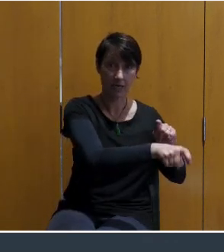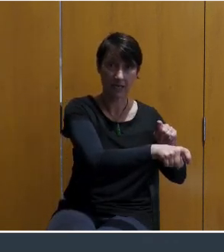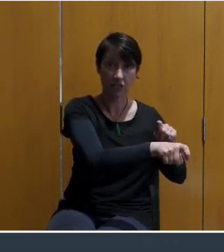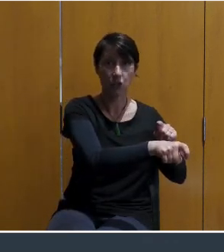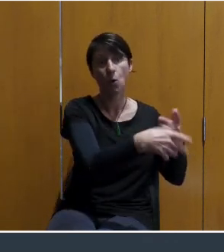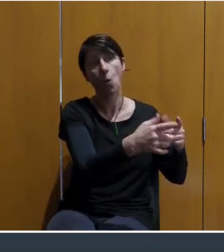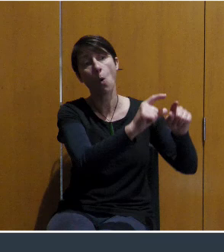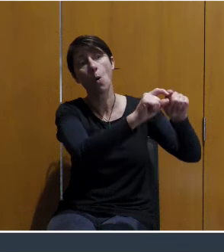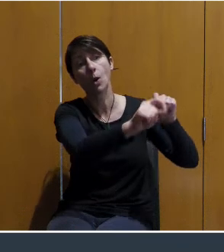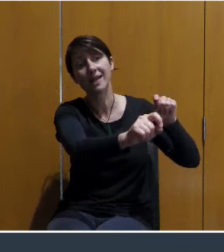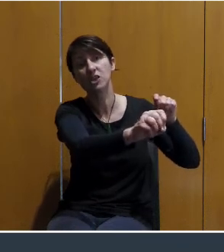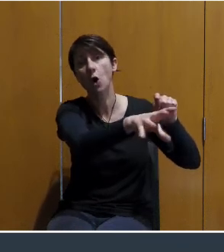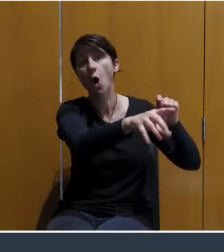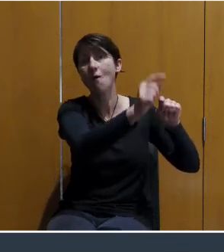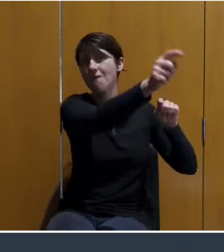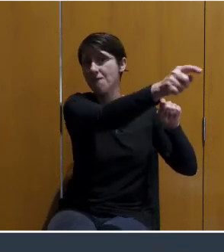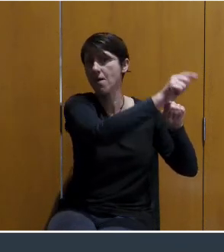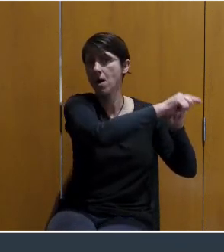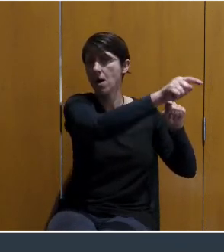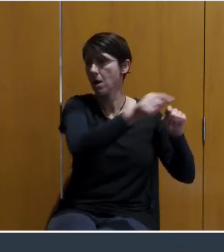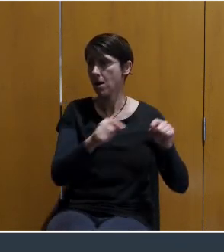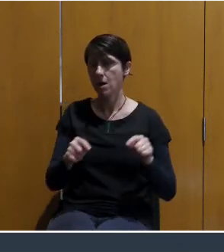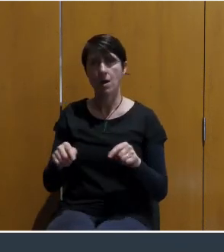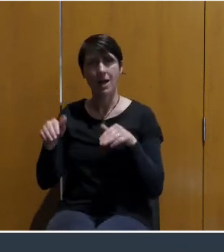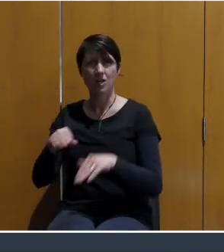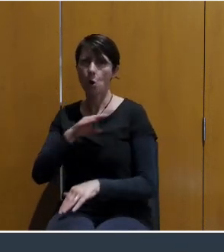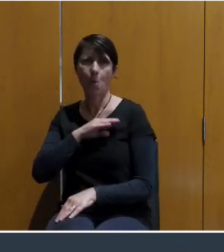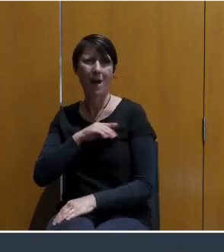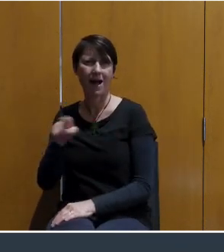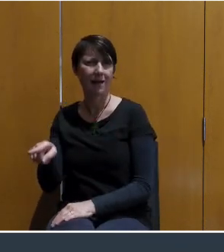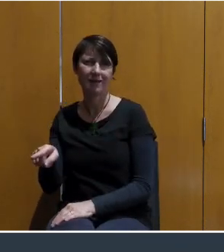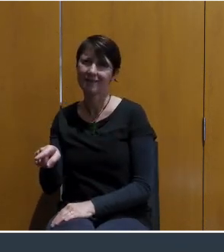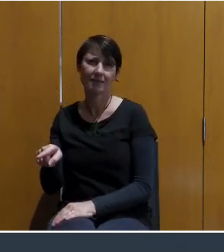just ask council to consider how they will also meet the needs of those owners.